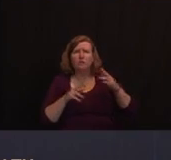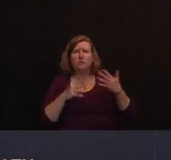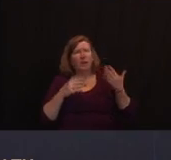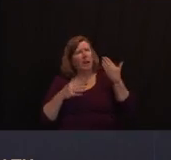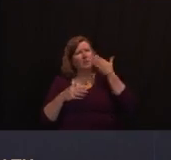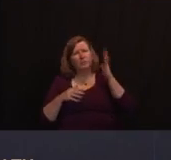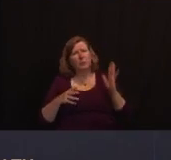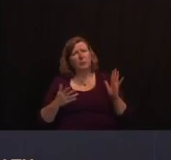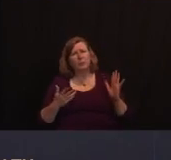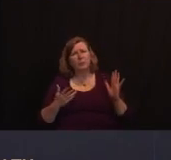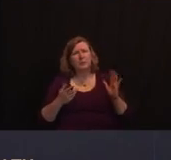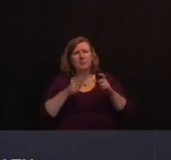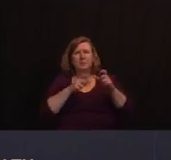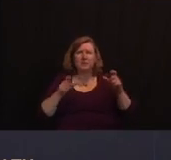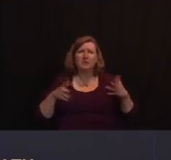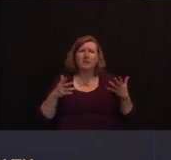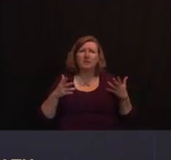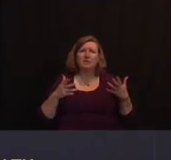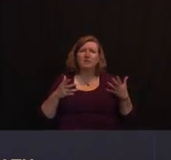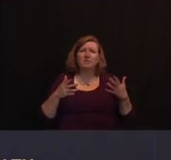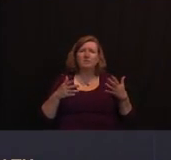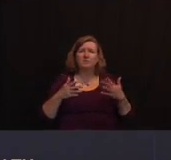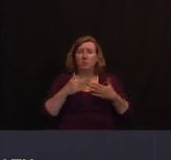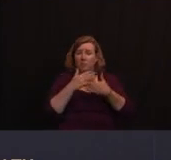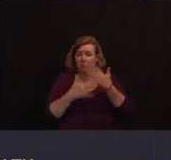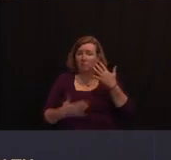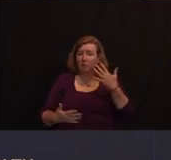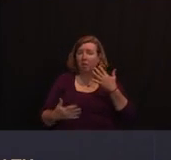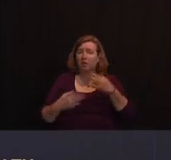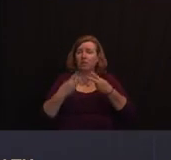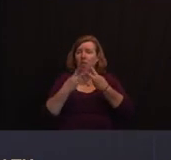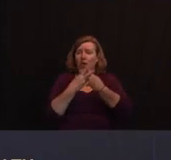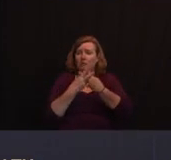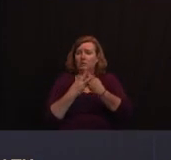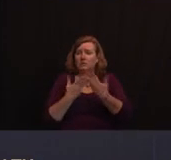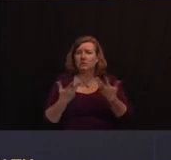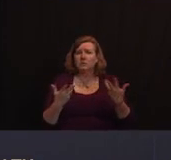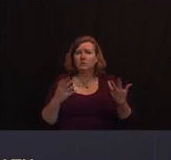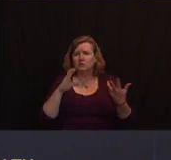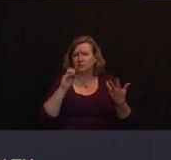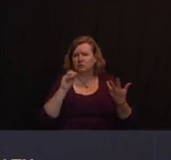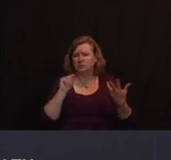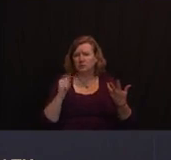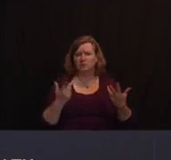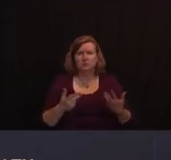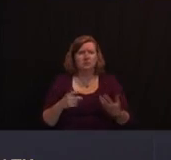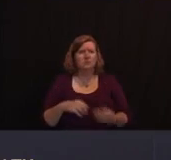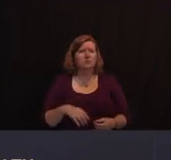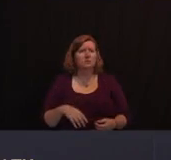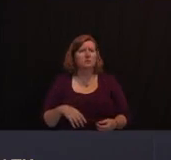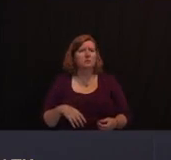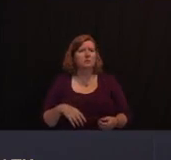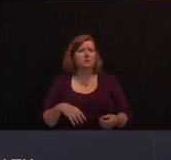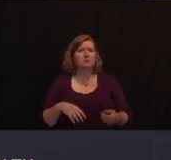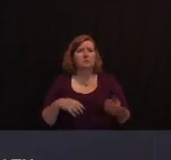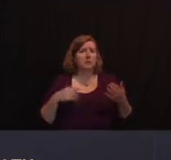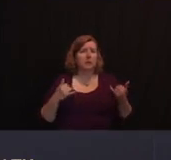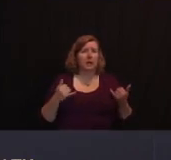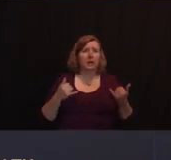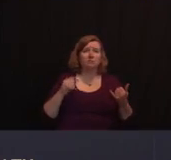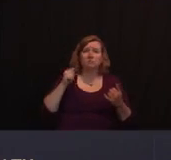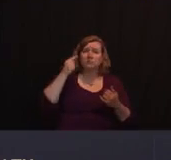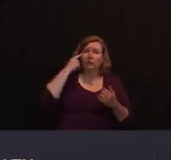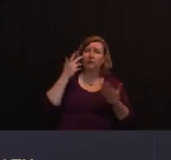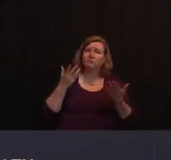individuals that have had the blood clots, but how deeply do they go into this, and how do they figure this stuff out? Governor, you've mentioned